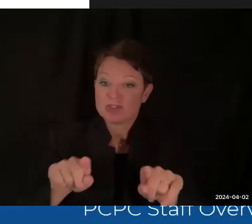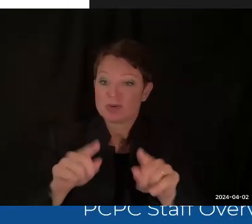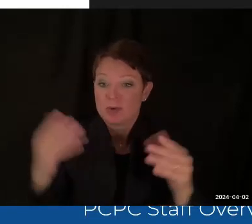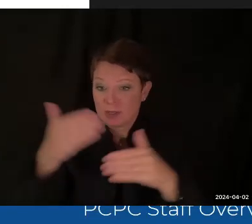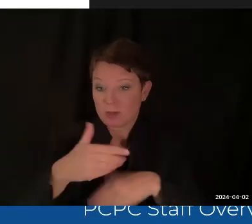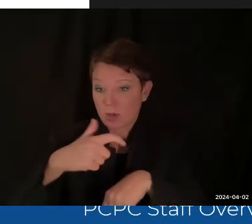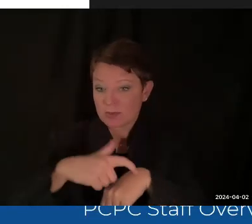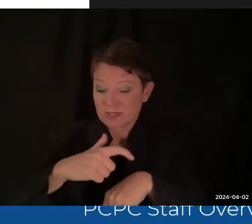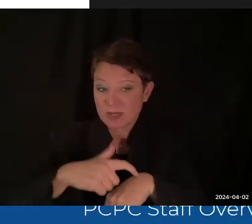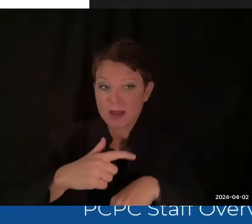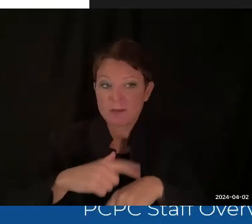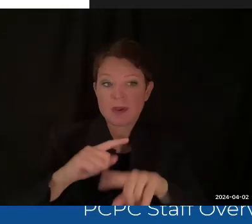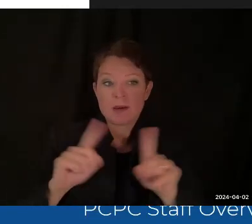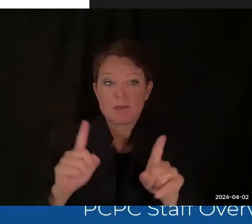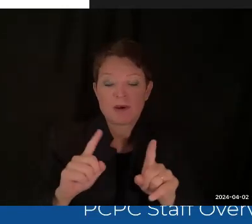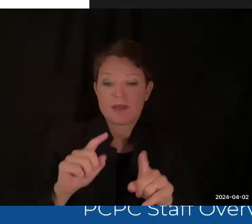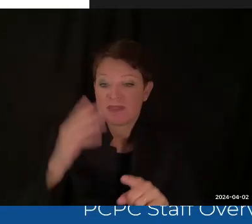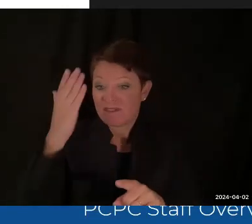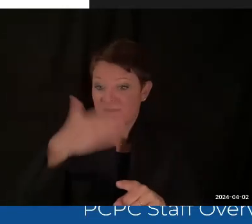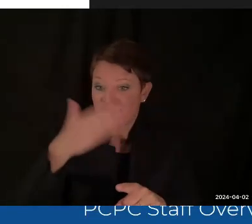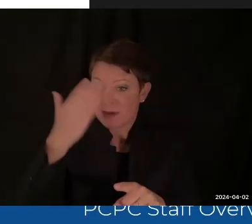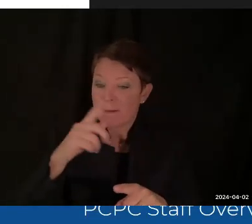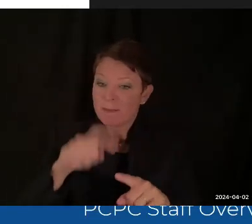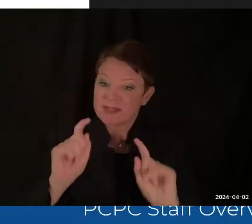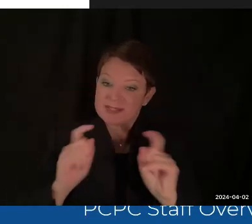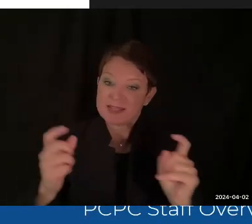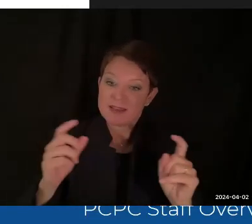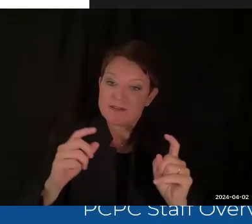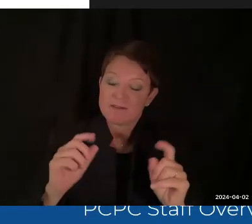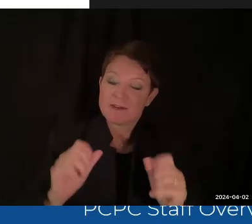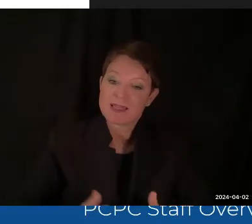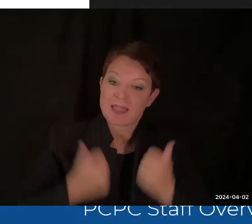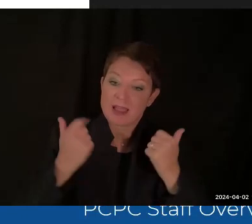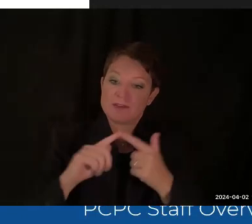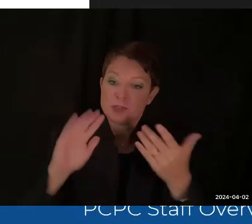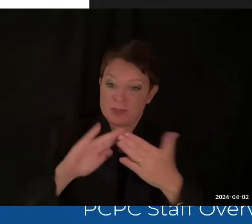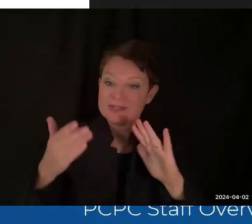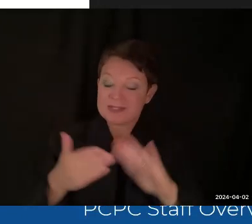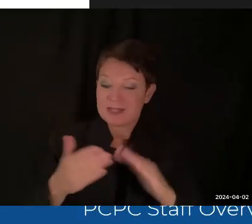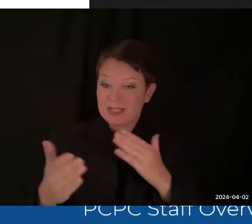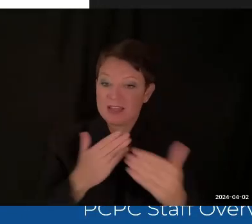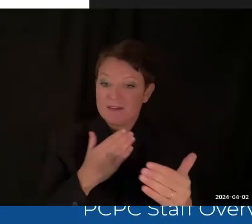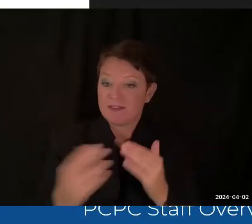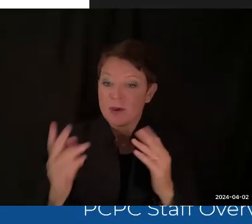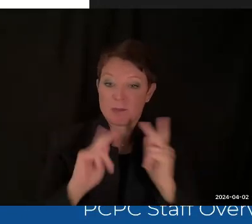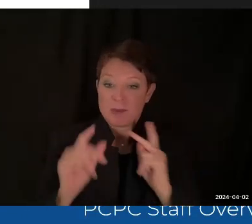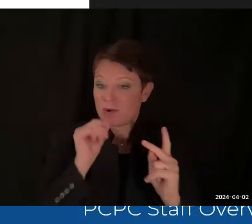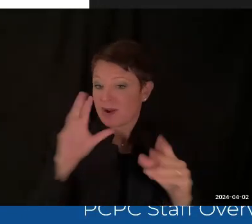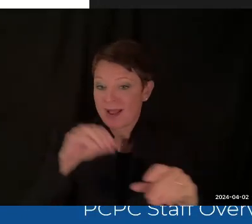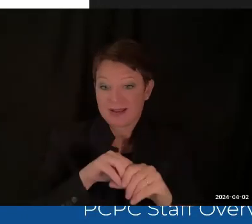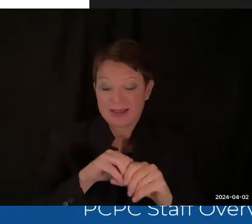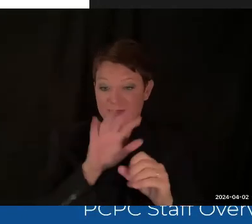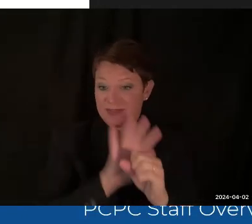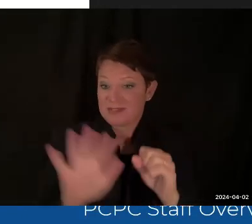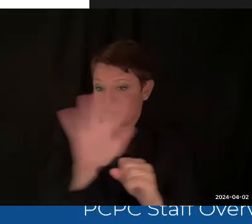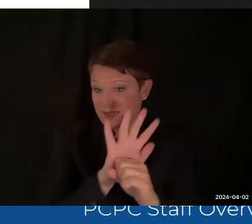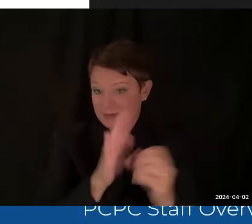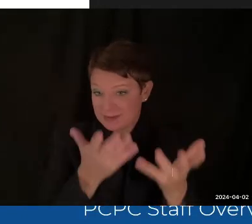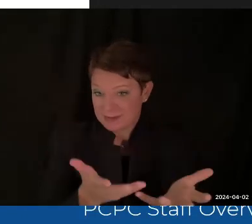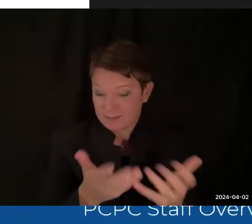times, and that the facade needs to be able to give life to the city even when people aren't in the spaces behind